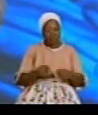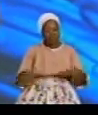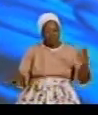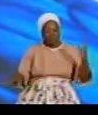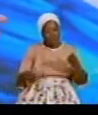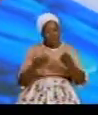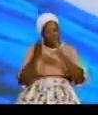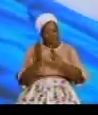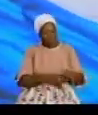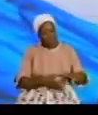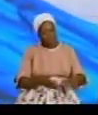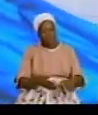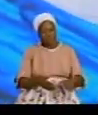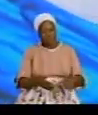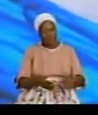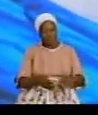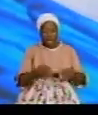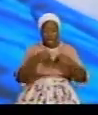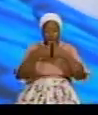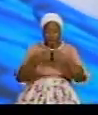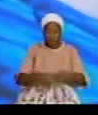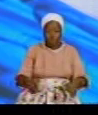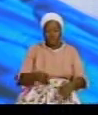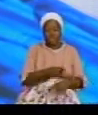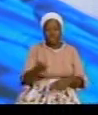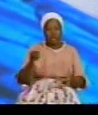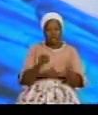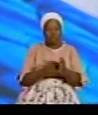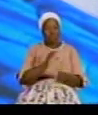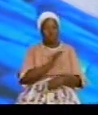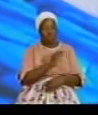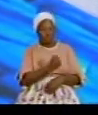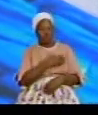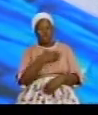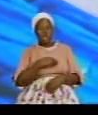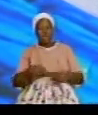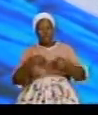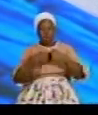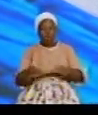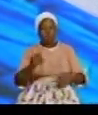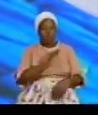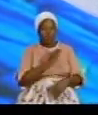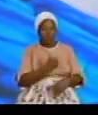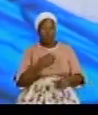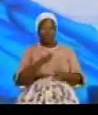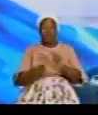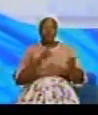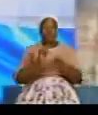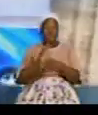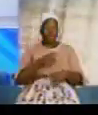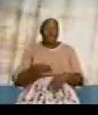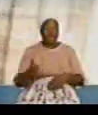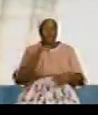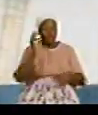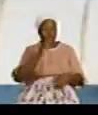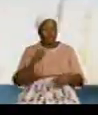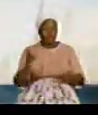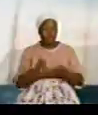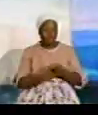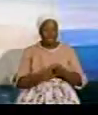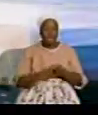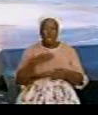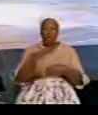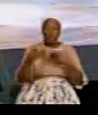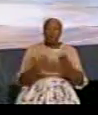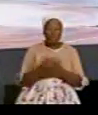souls and they lose the souls of the people they are trying to get over. And their